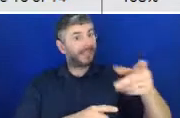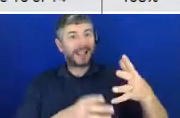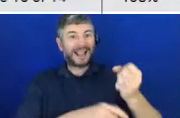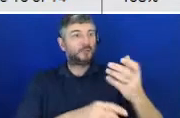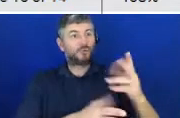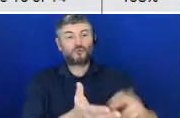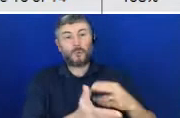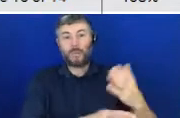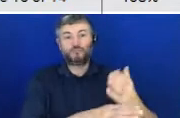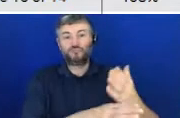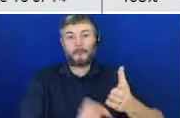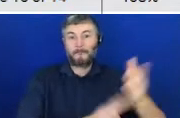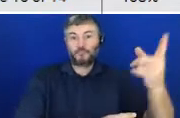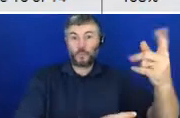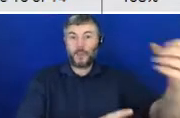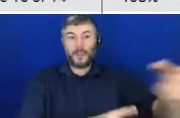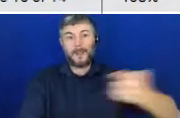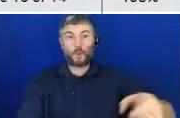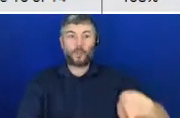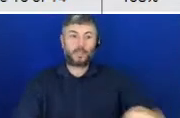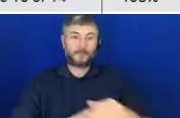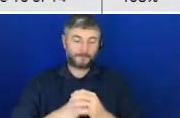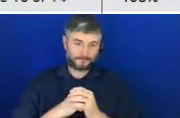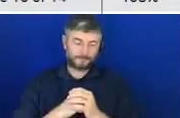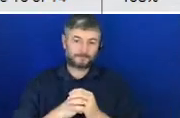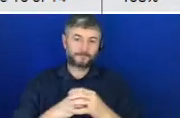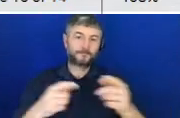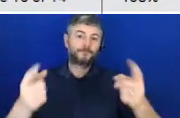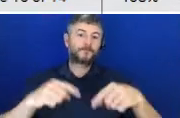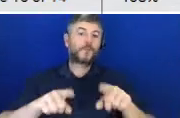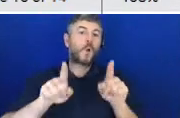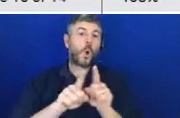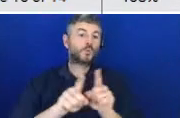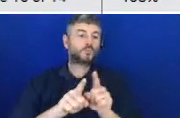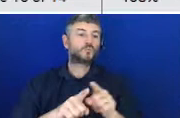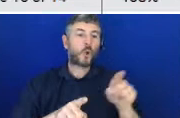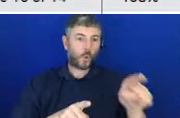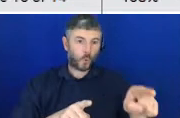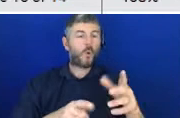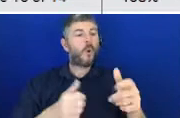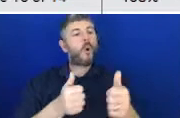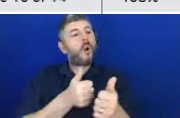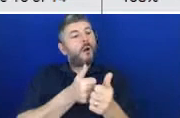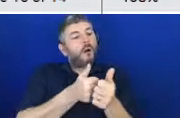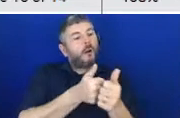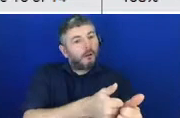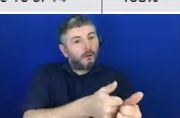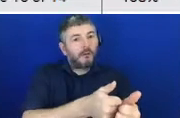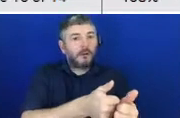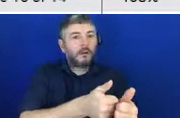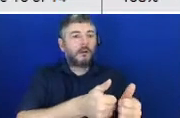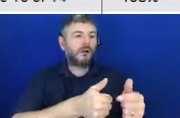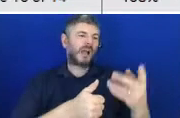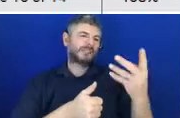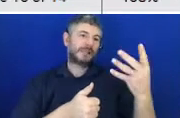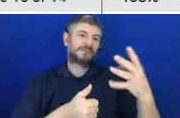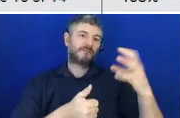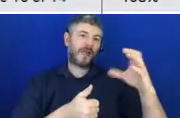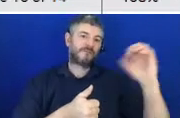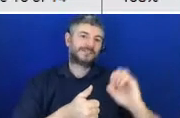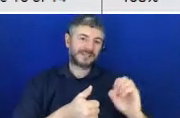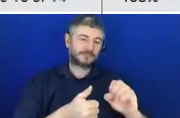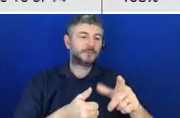The prisoners who believe that development of enterprise behaviours, knowledge and skills will support them into self-employment, 95% said they thought